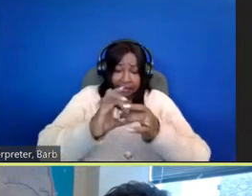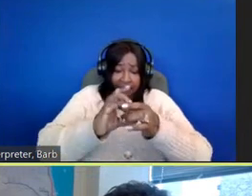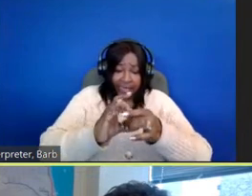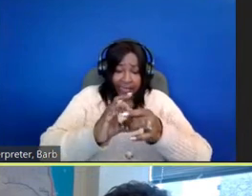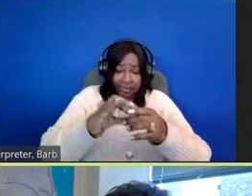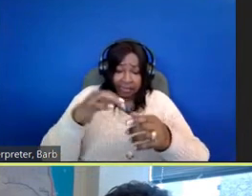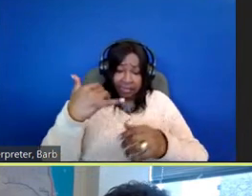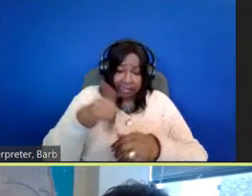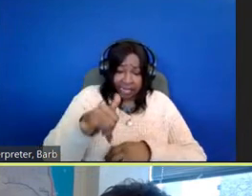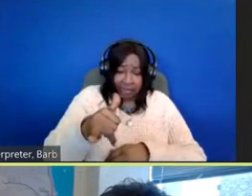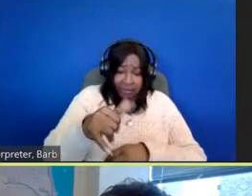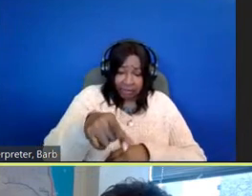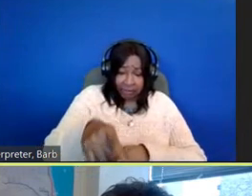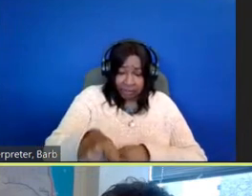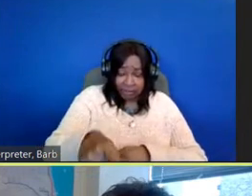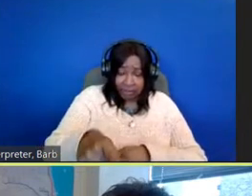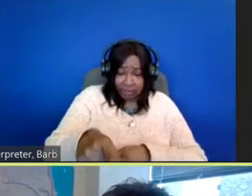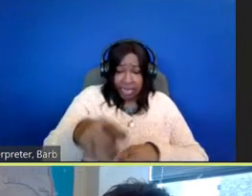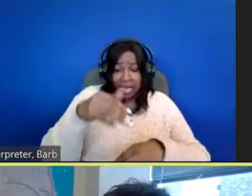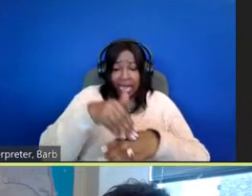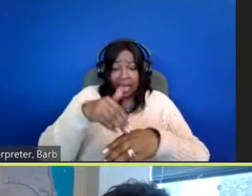the entranceway